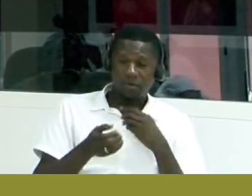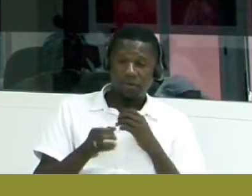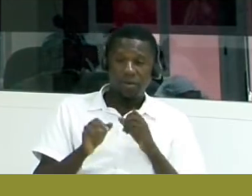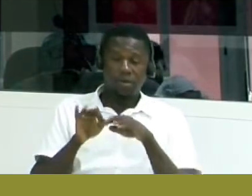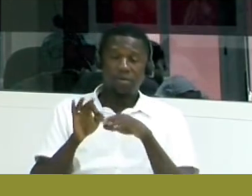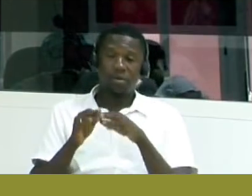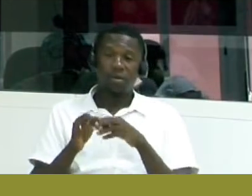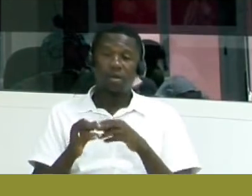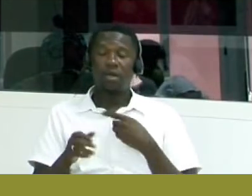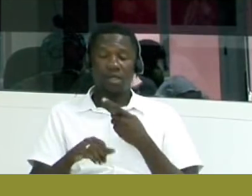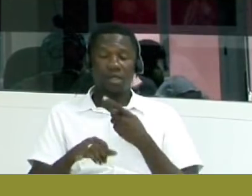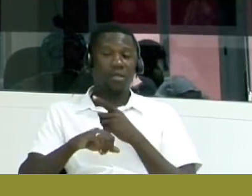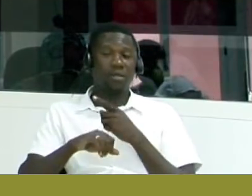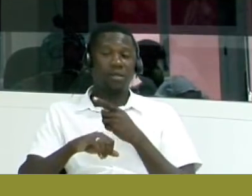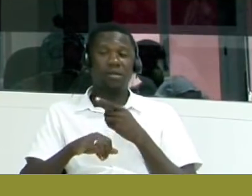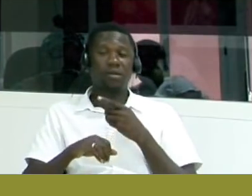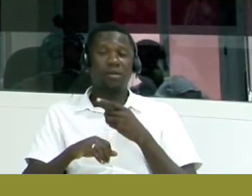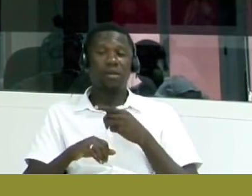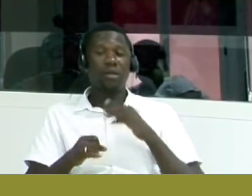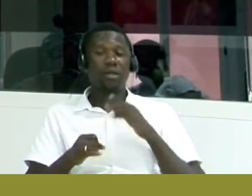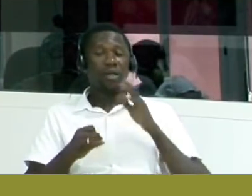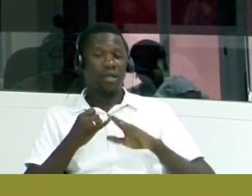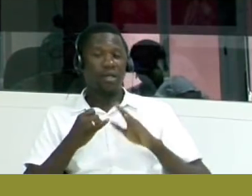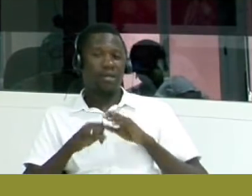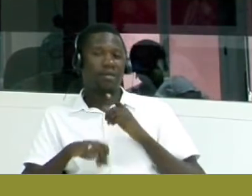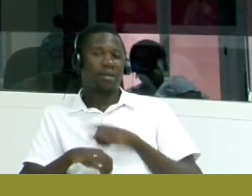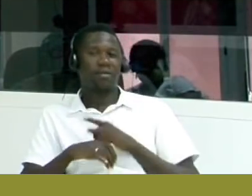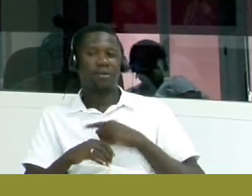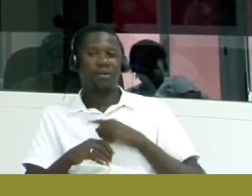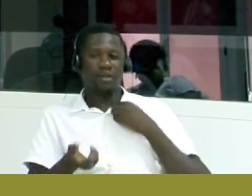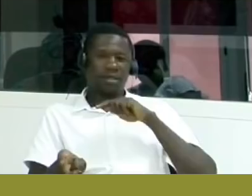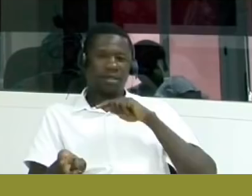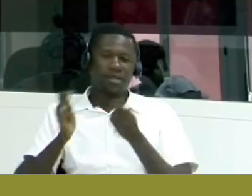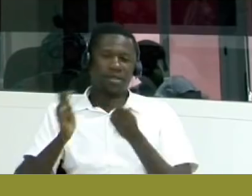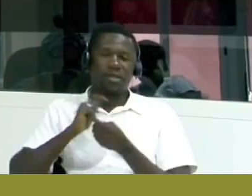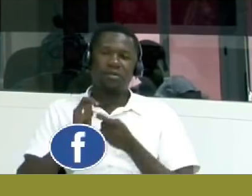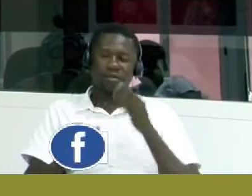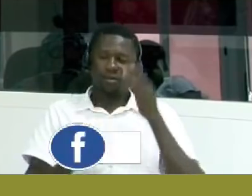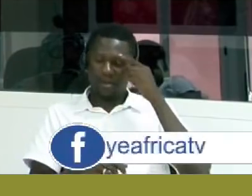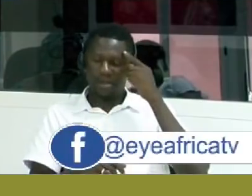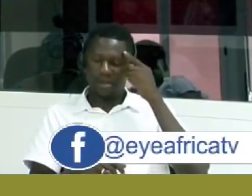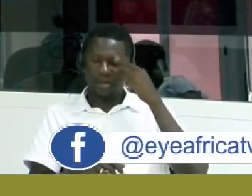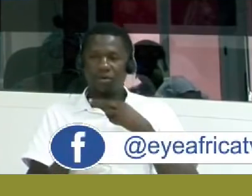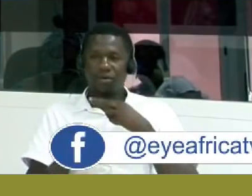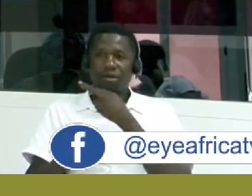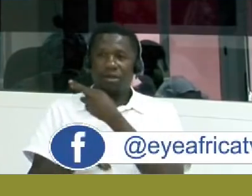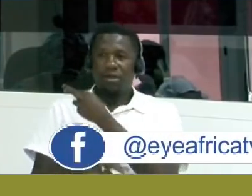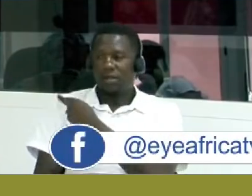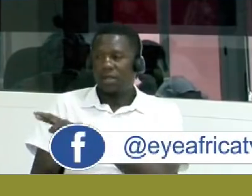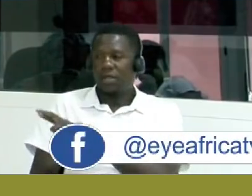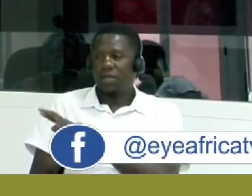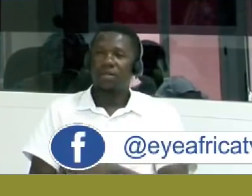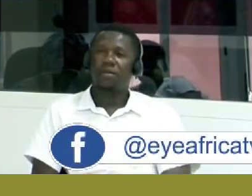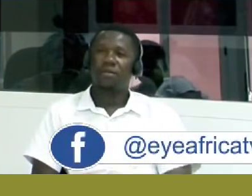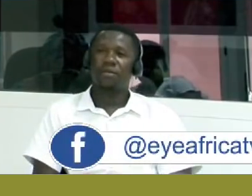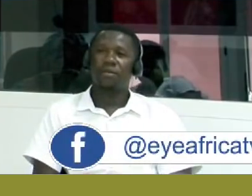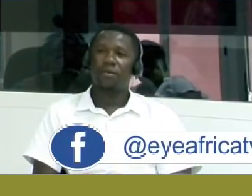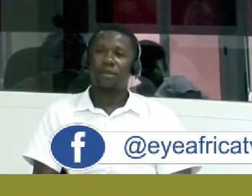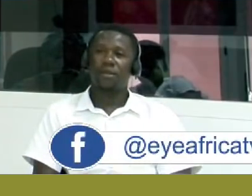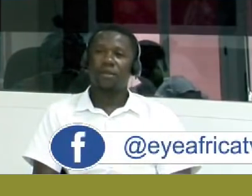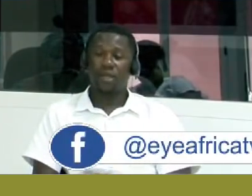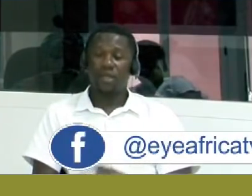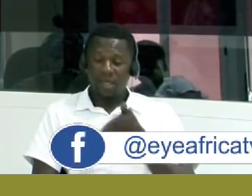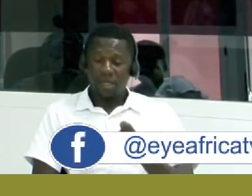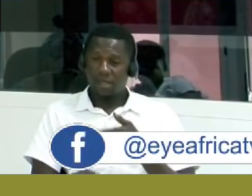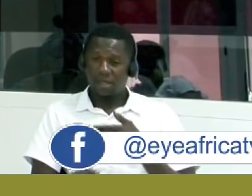the 11th hour, somebody decided to change their mind and I was retired. Here is the commission. Tell us, what do you